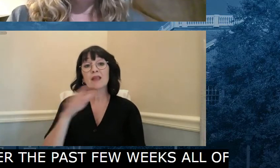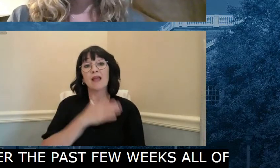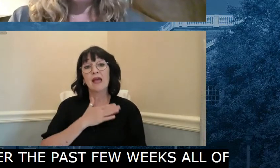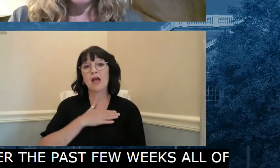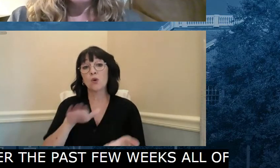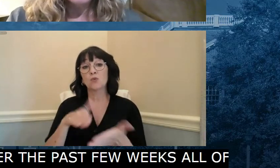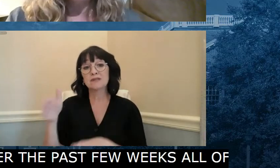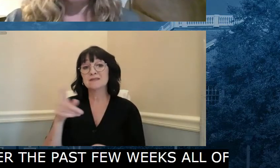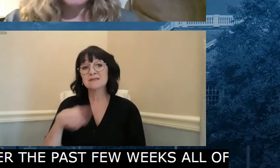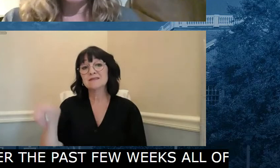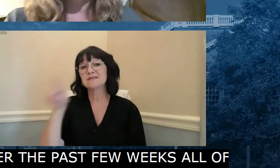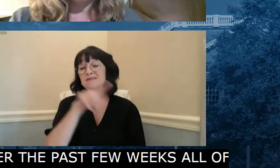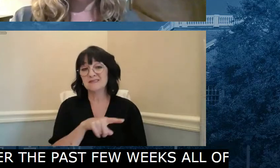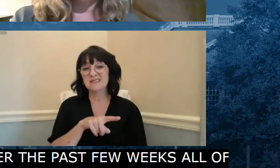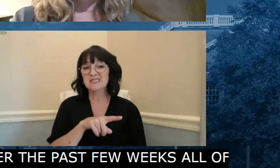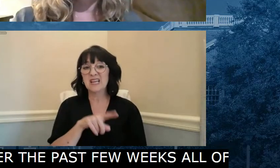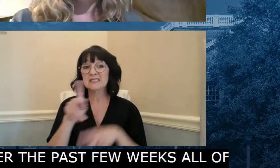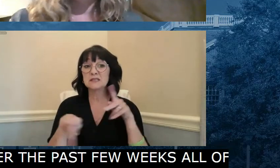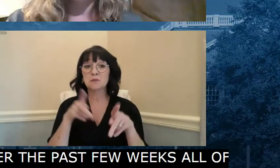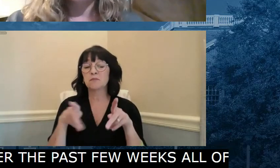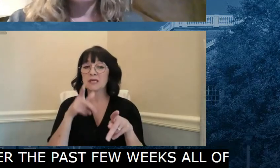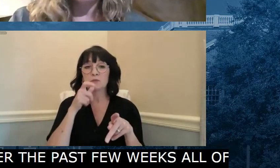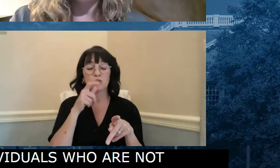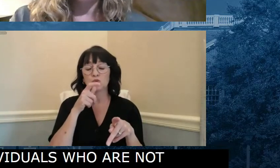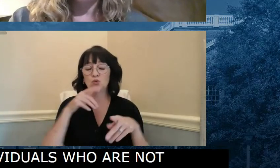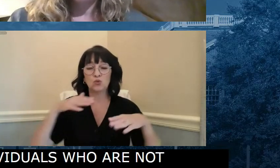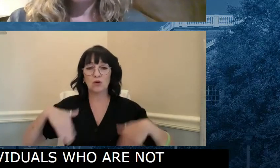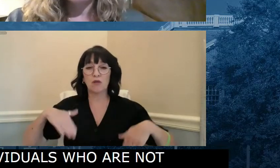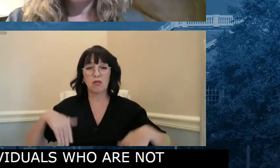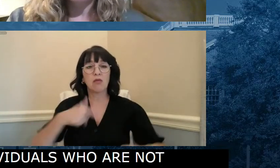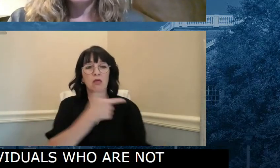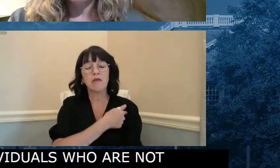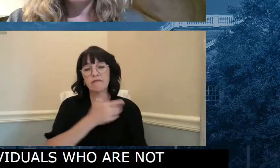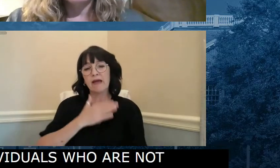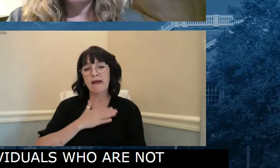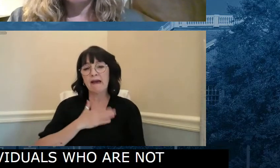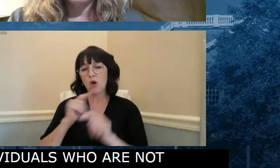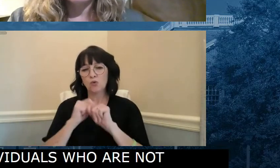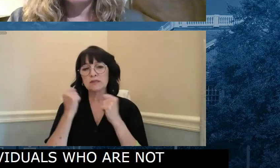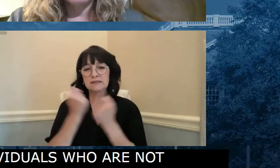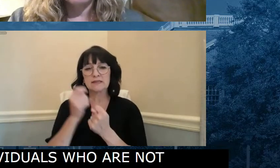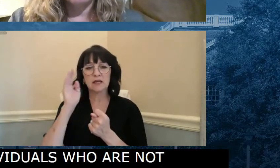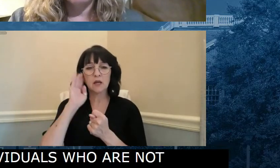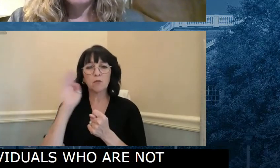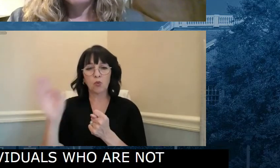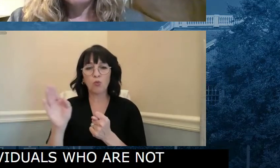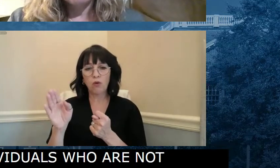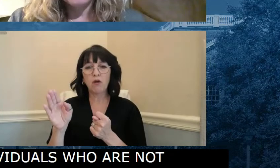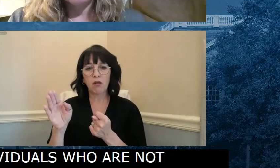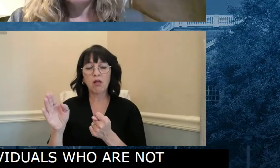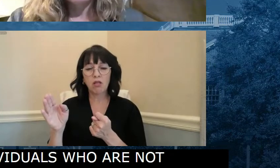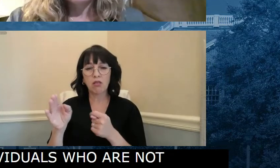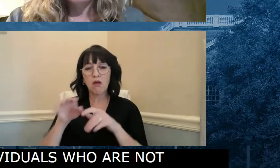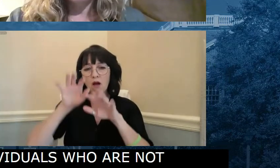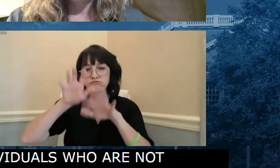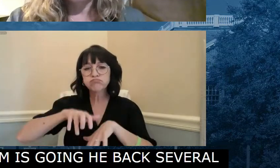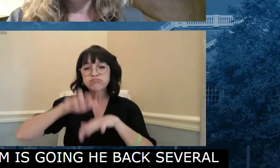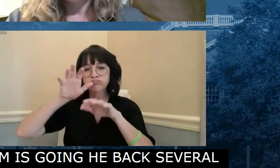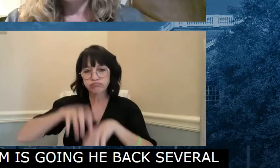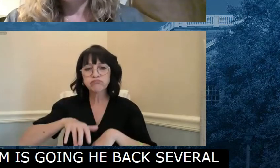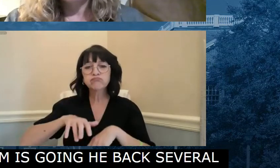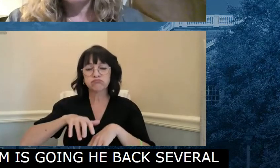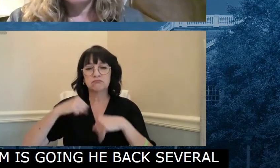Our epidemiology team is going to go back several months and get the complete data so we can provide a